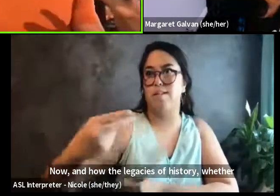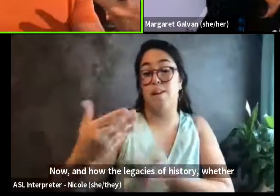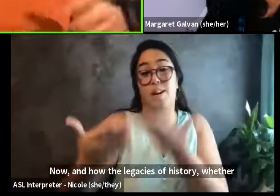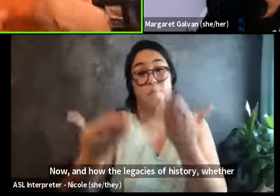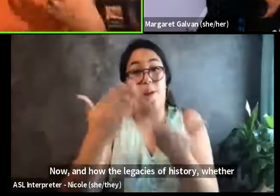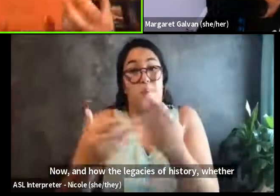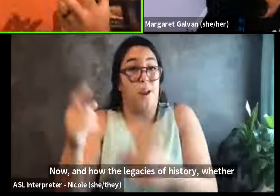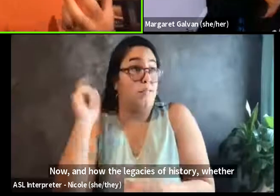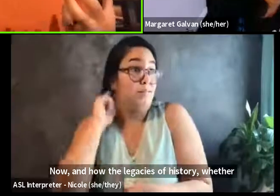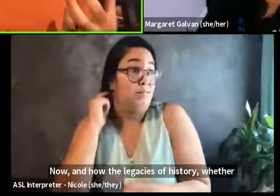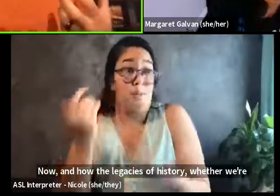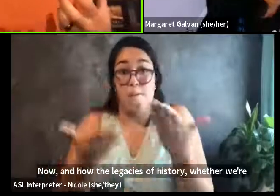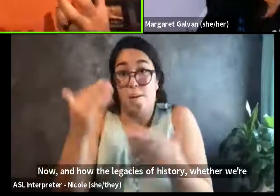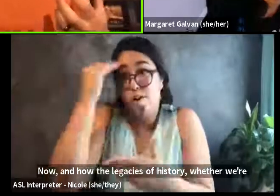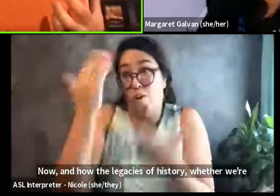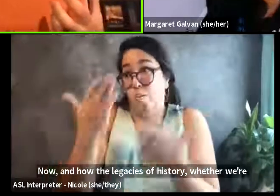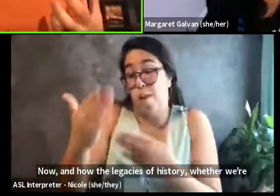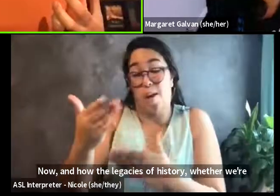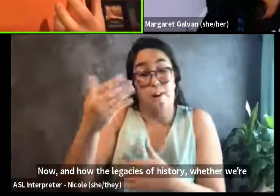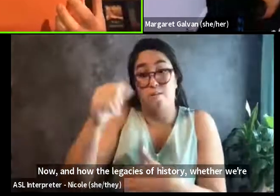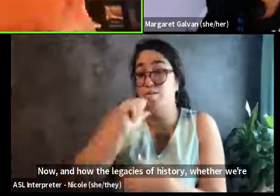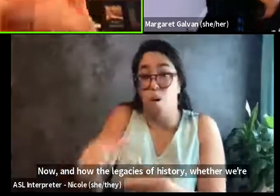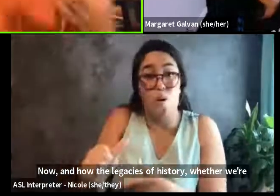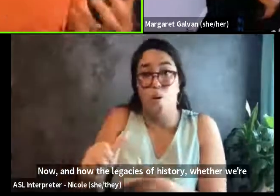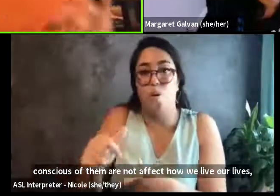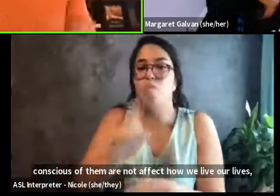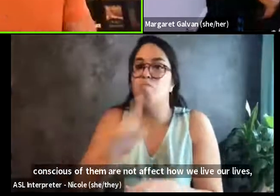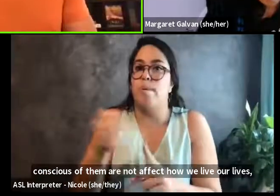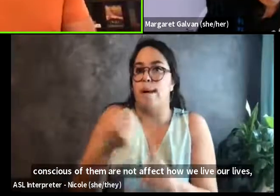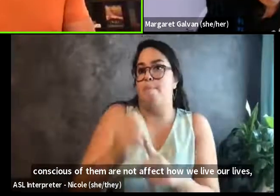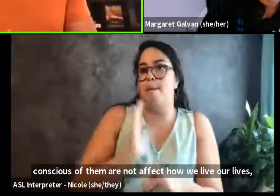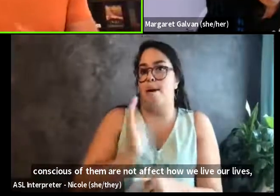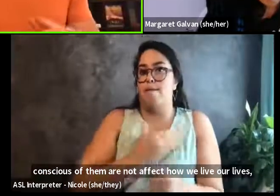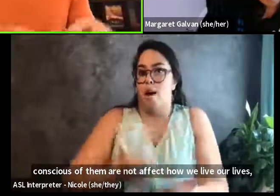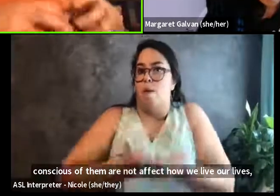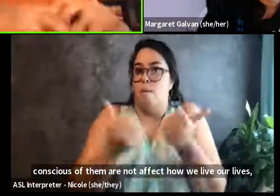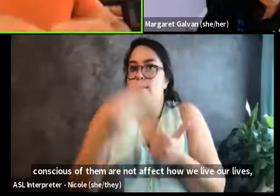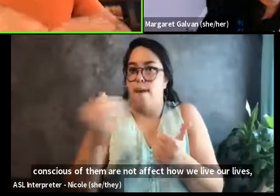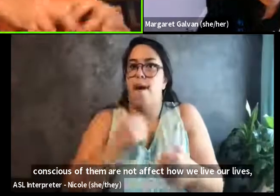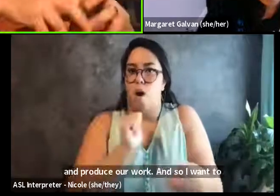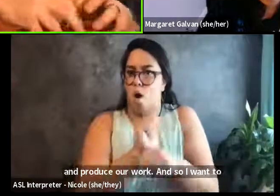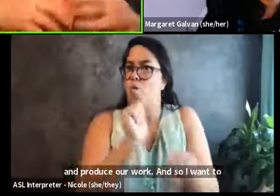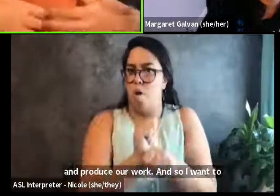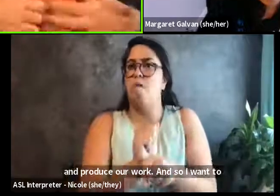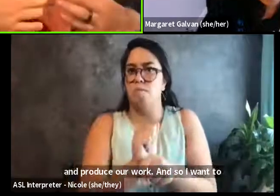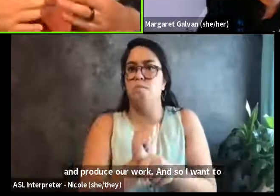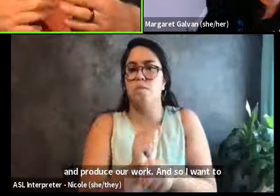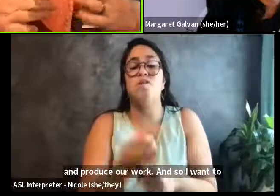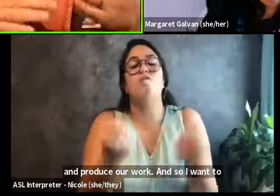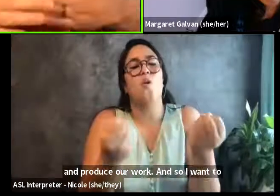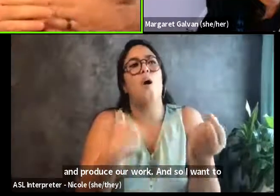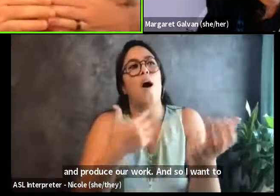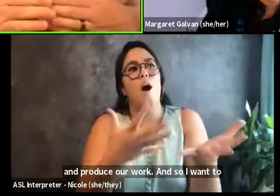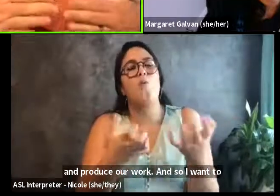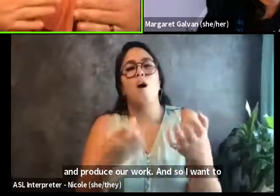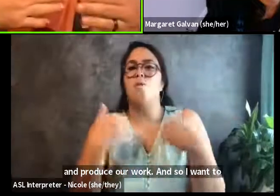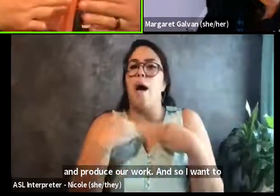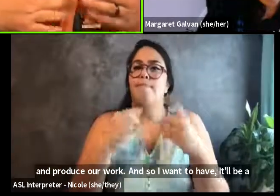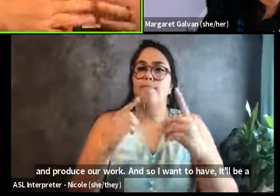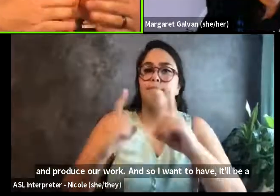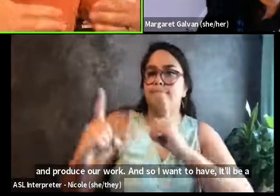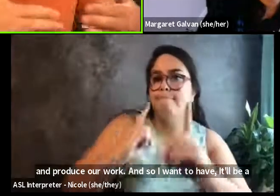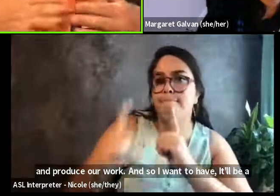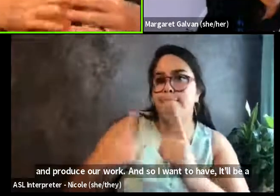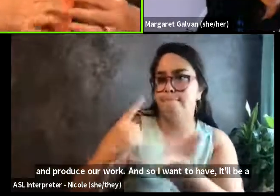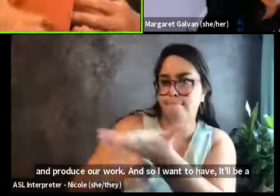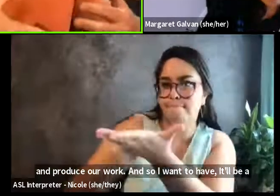not affect how we live our lives and produce our work. And so I want to have, you know, it'll be a sort of dialogue between these